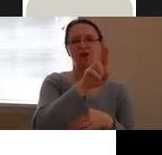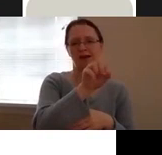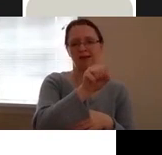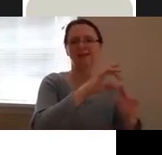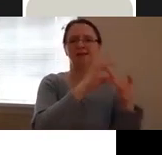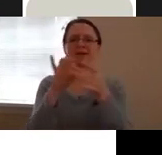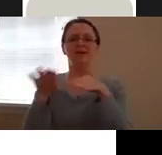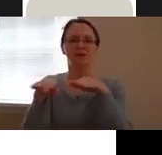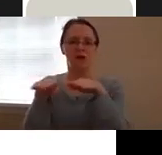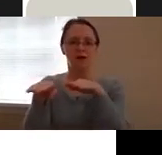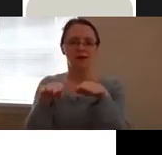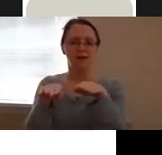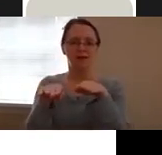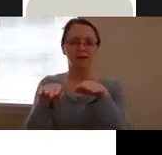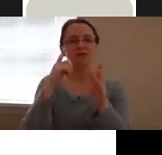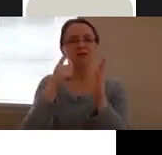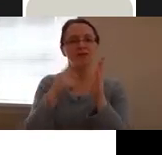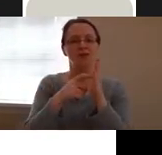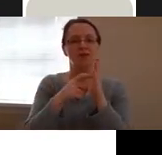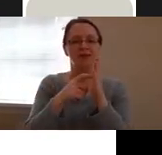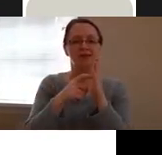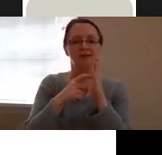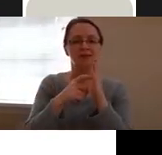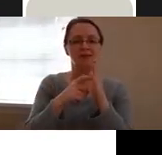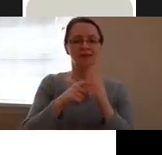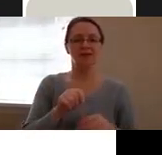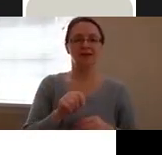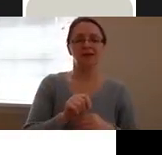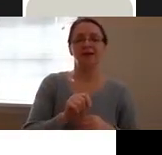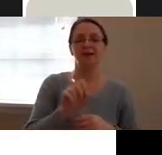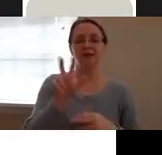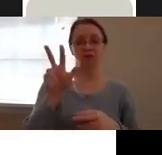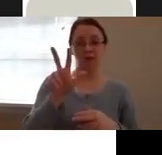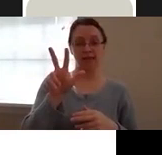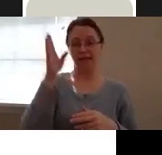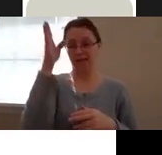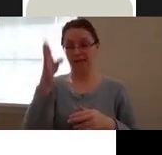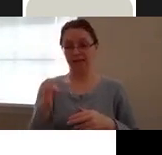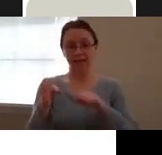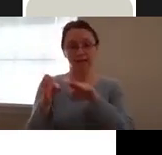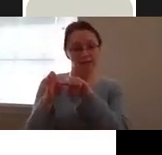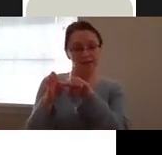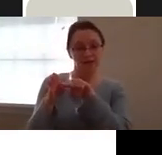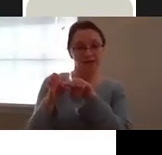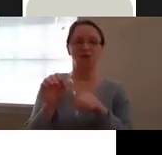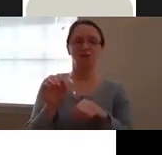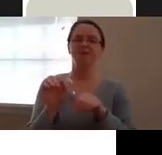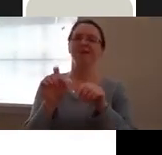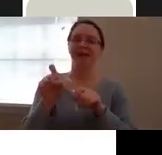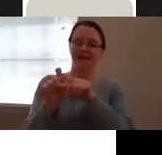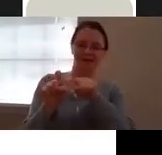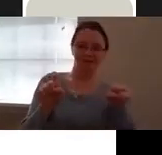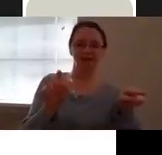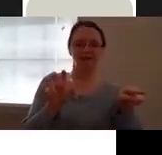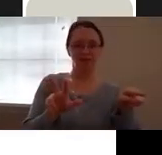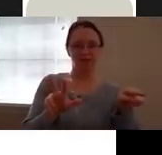the x-axis is the UPDRS part 3, which is the motor section, and on the y-axis is the gait speed